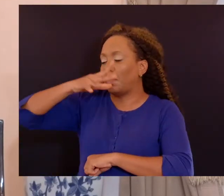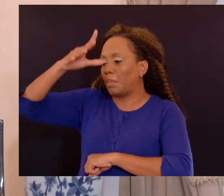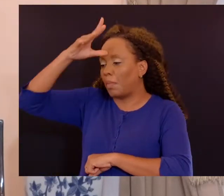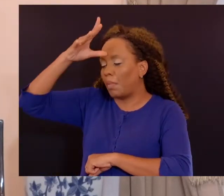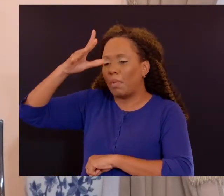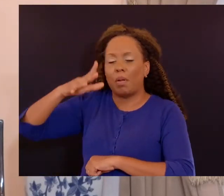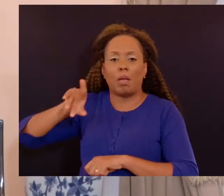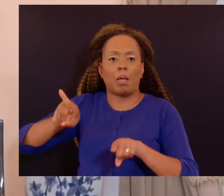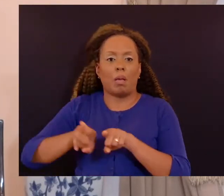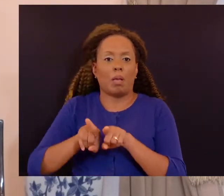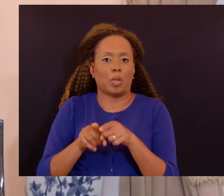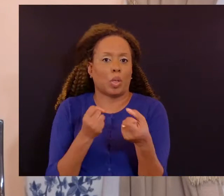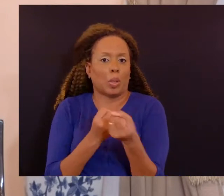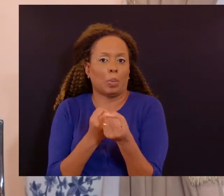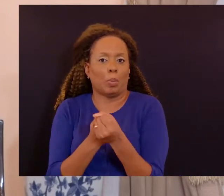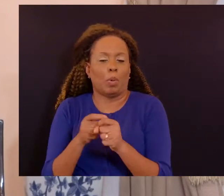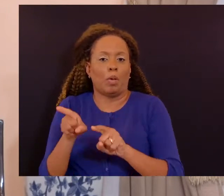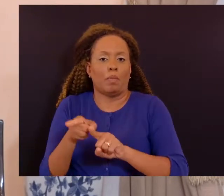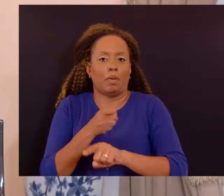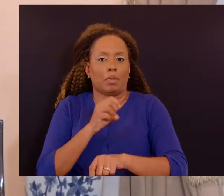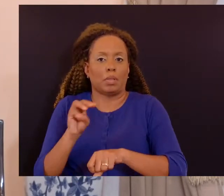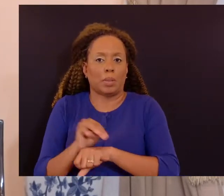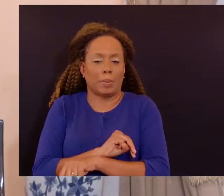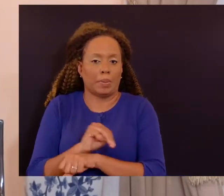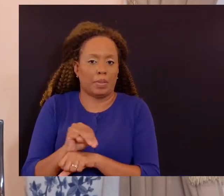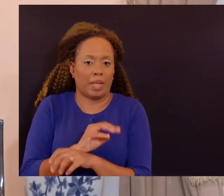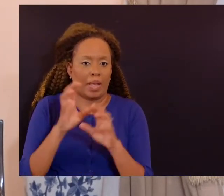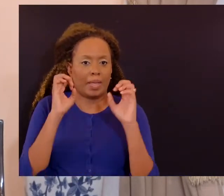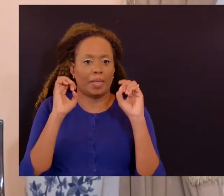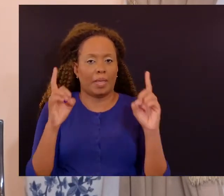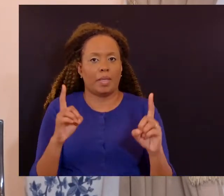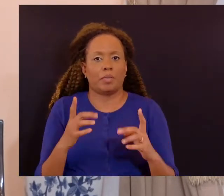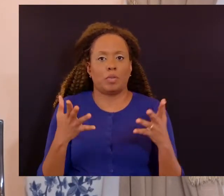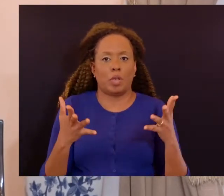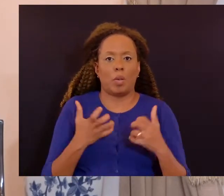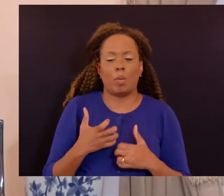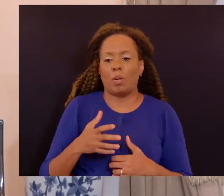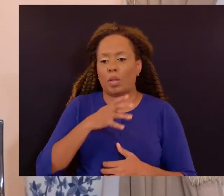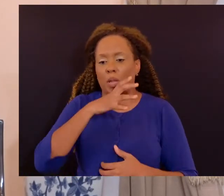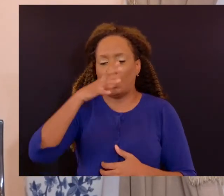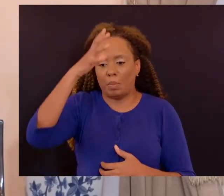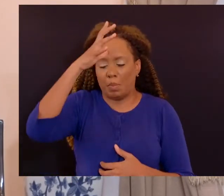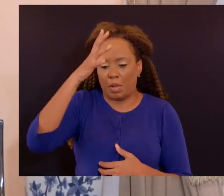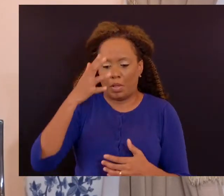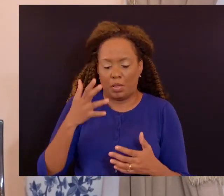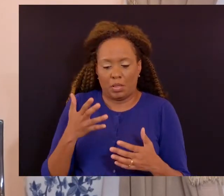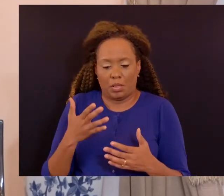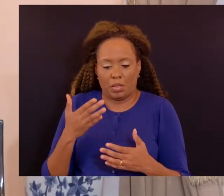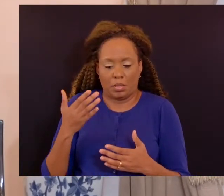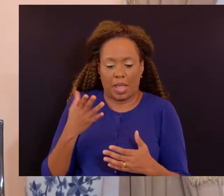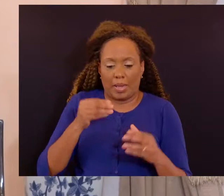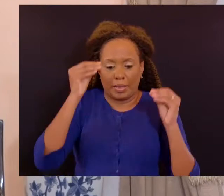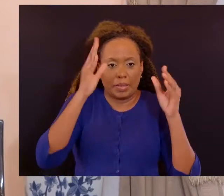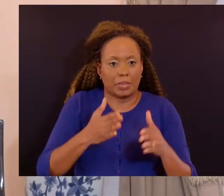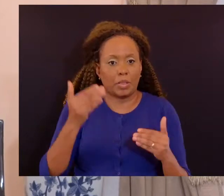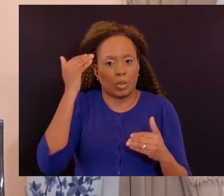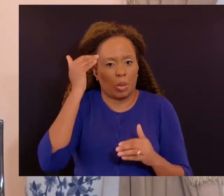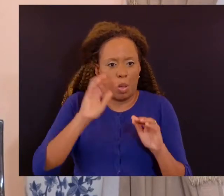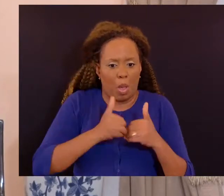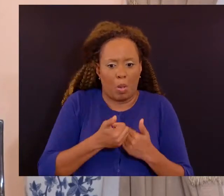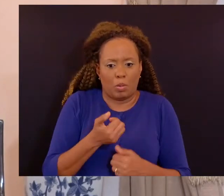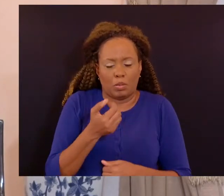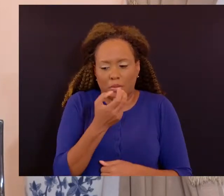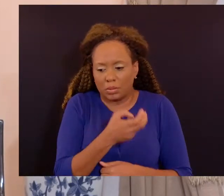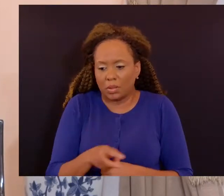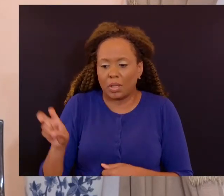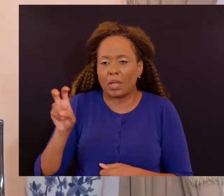from the ministry in terms of walking the parents through what is necessary in order to transition your student or even to defer your